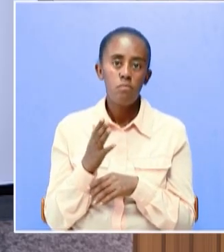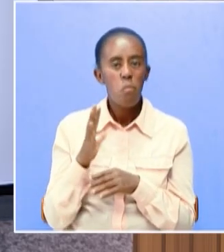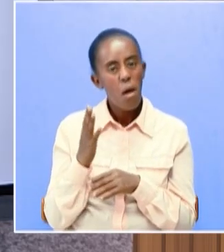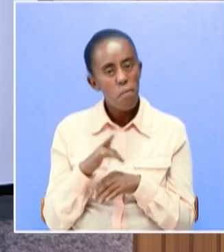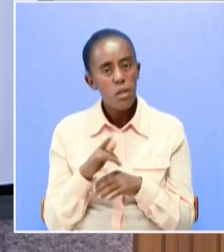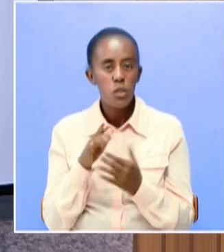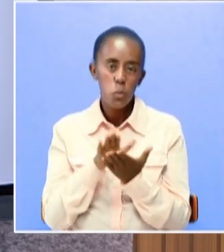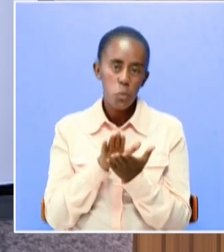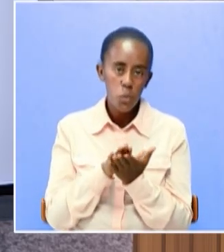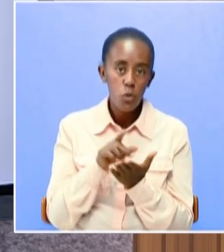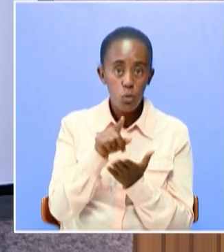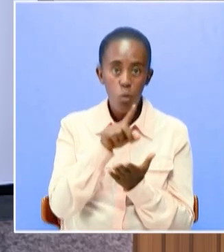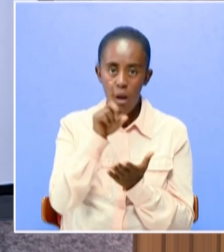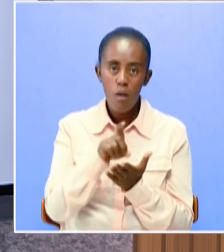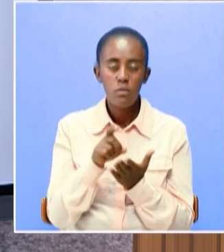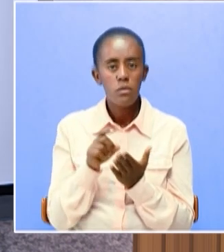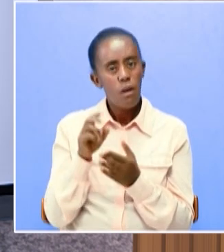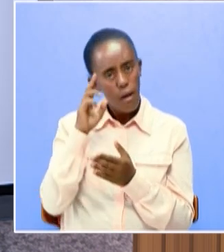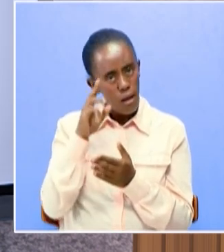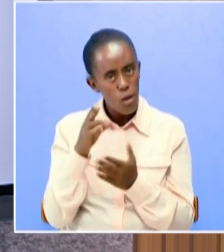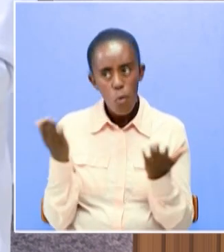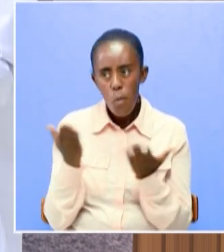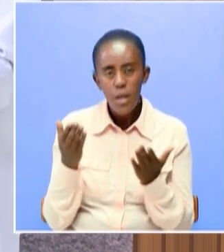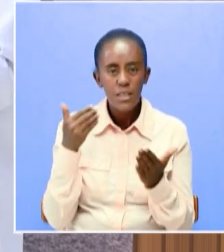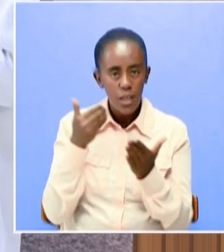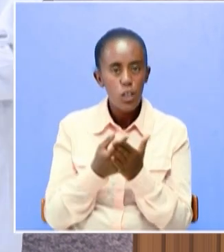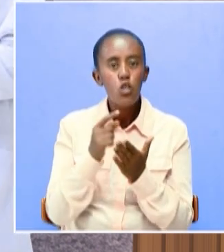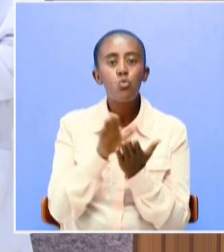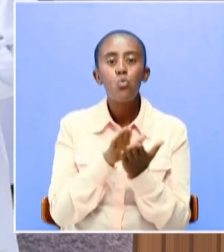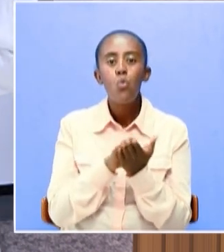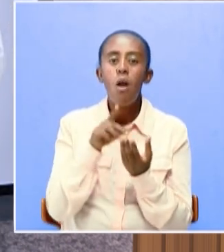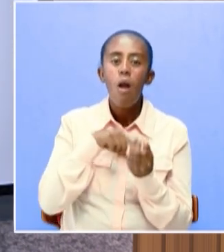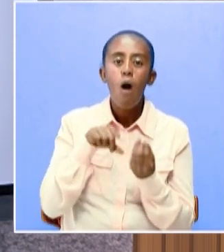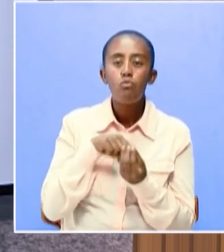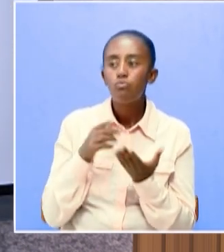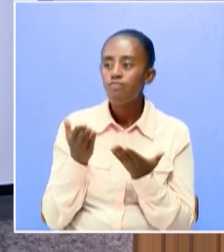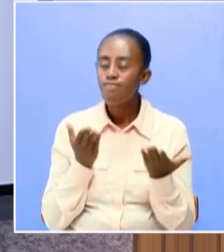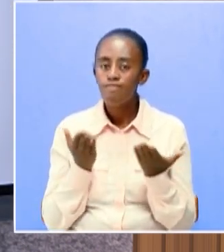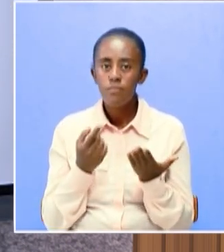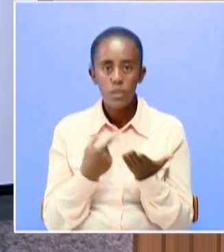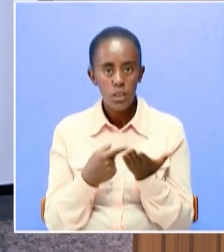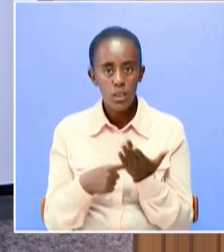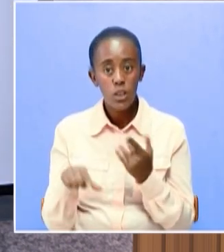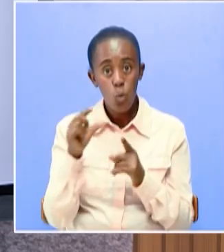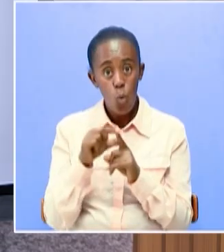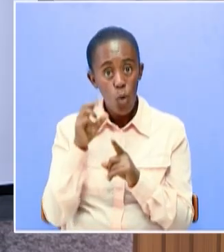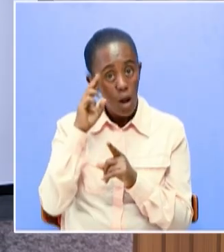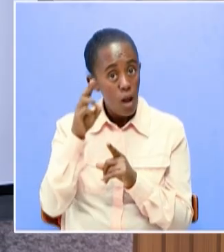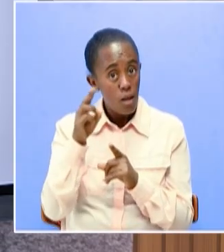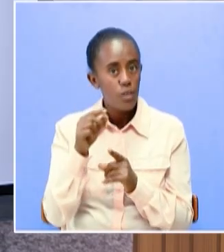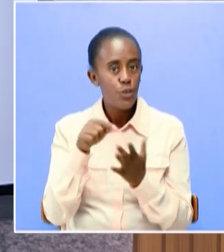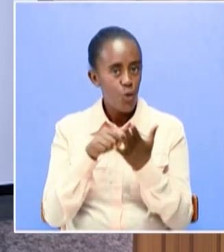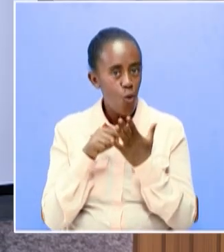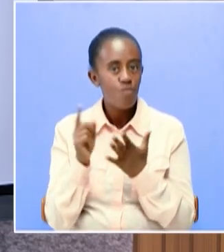a school, you can ask in such ways. Hey, where is the nearest school around? So here the word hey shows